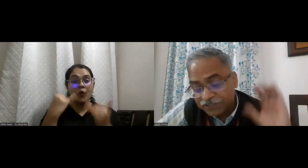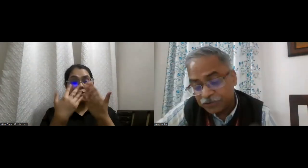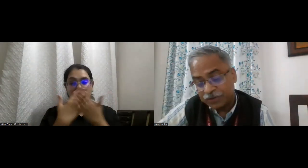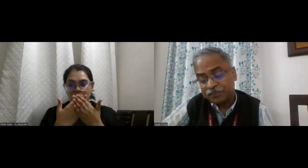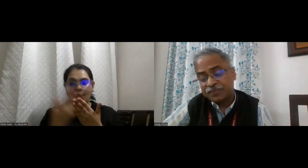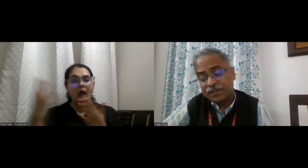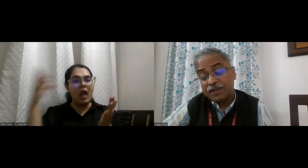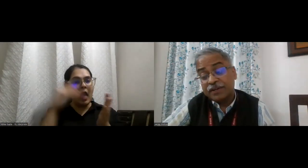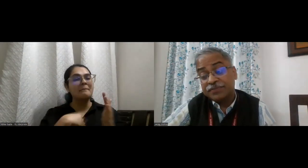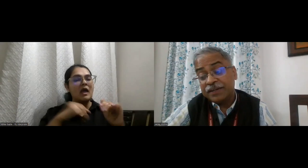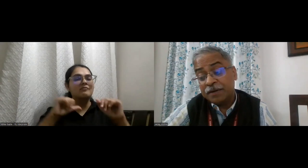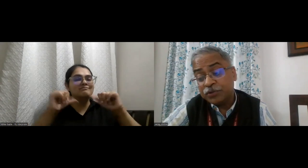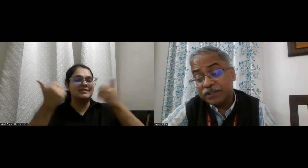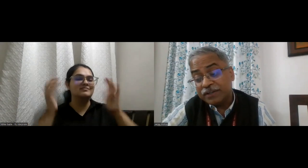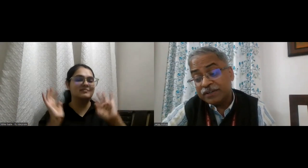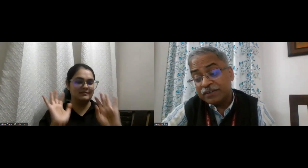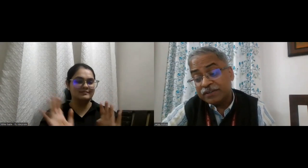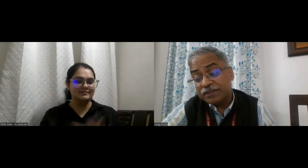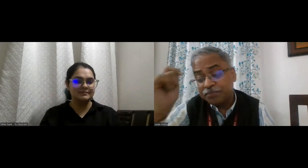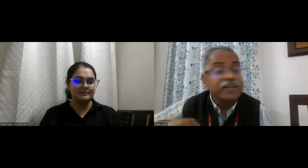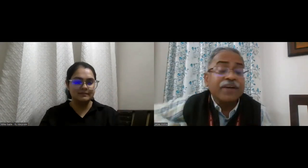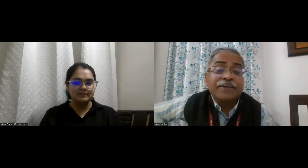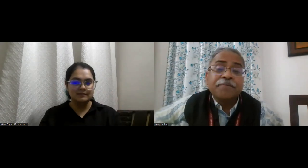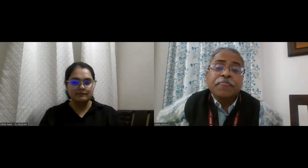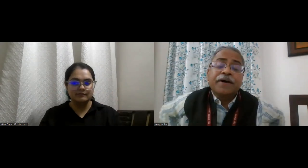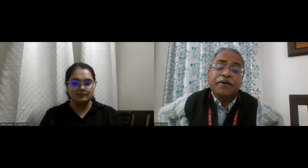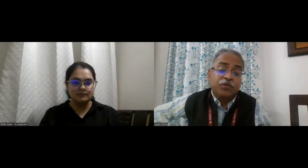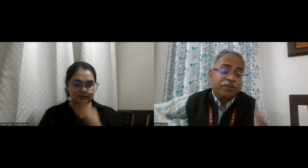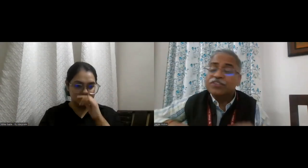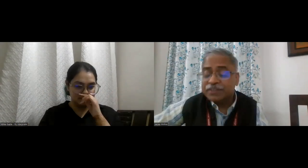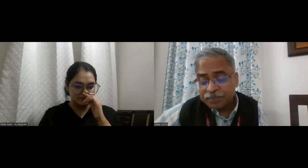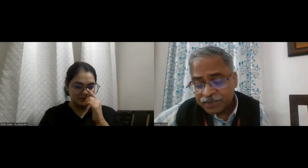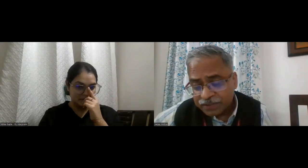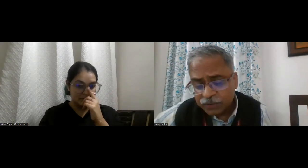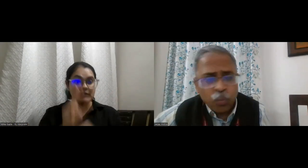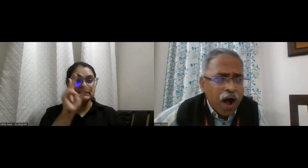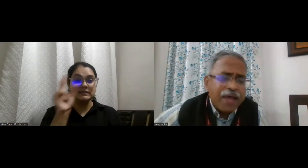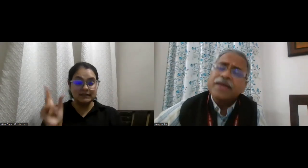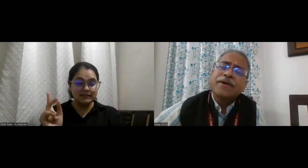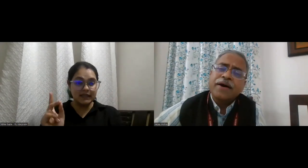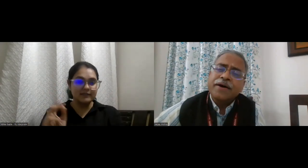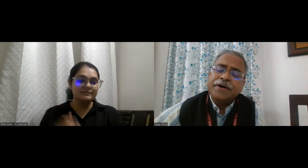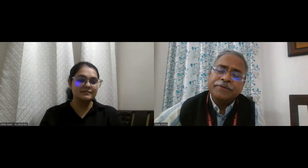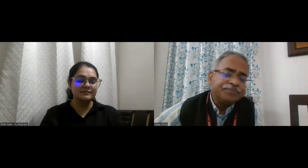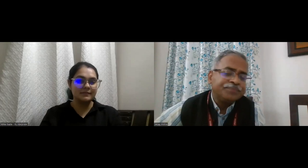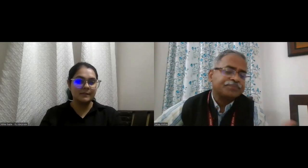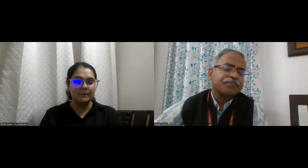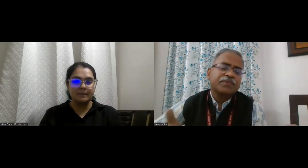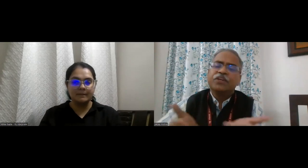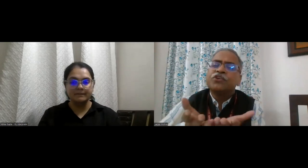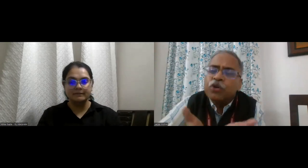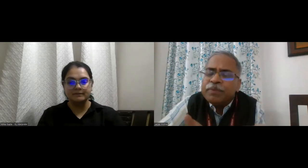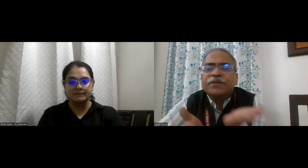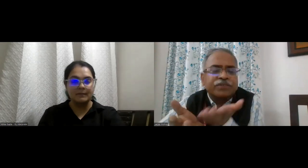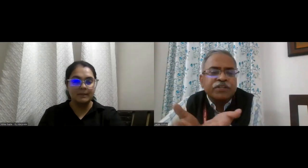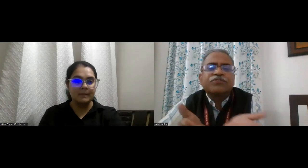to a milestone. Then come to the second point that we mentioned, that why